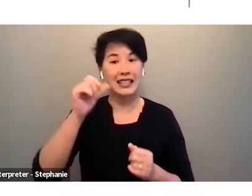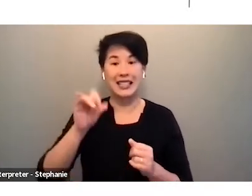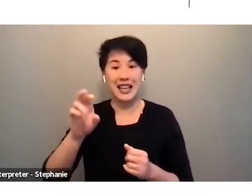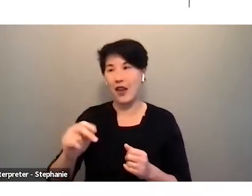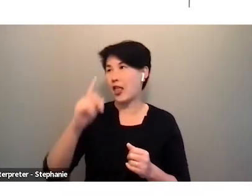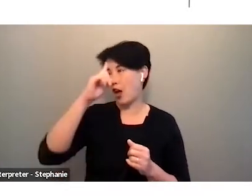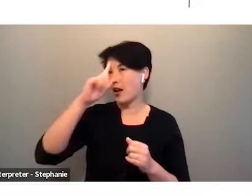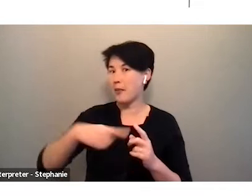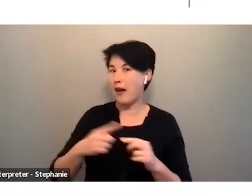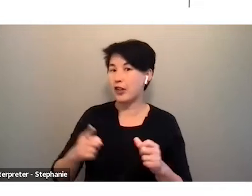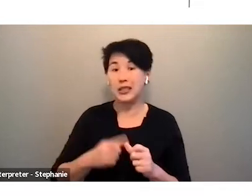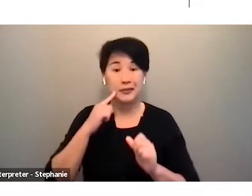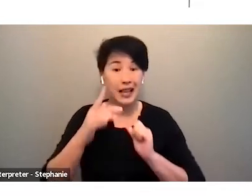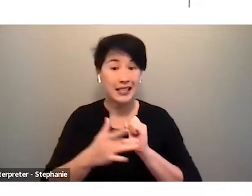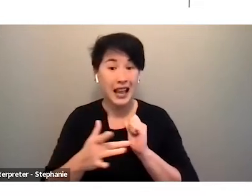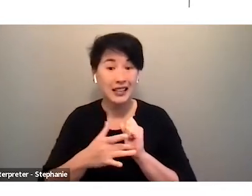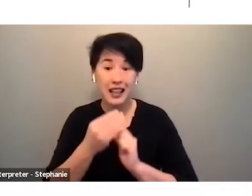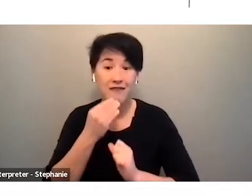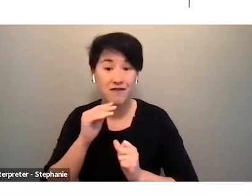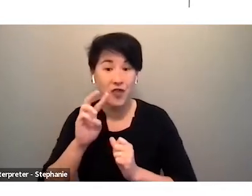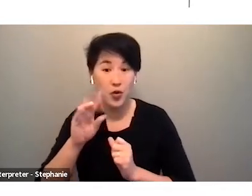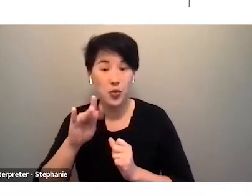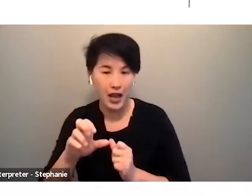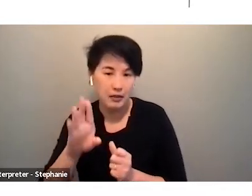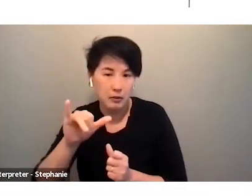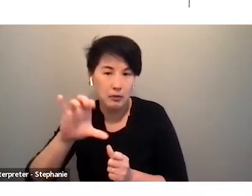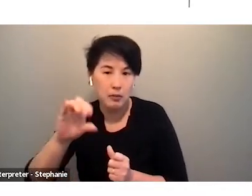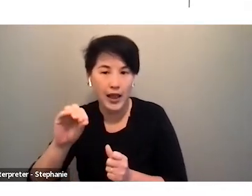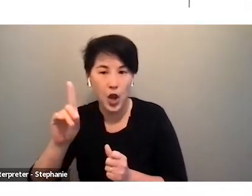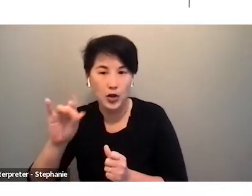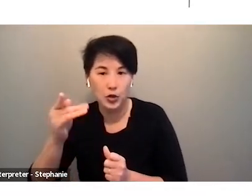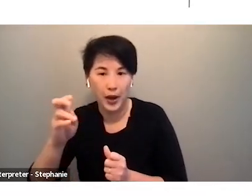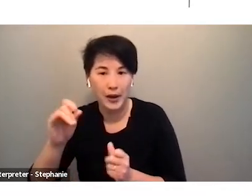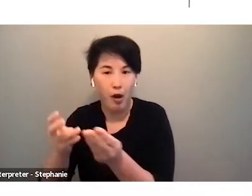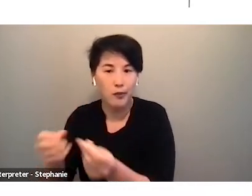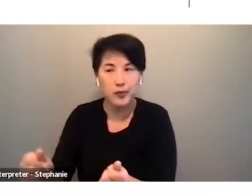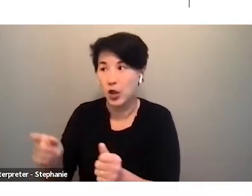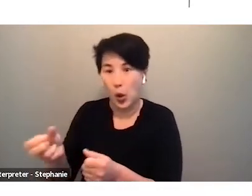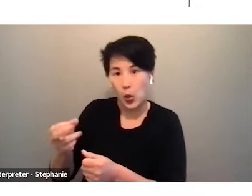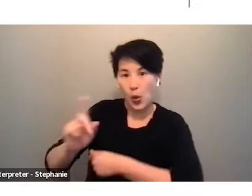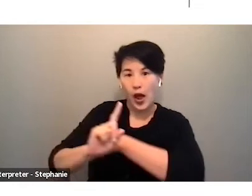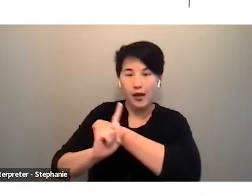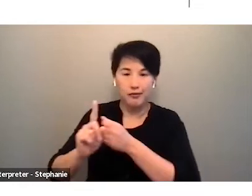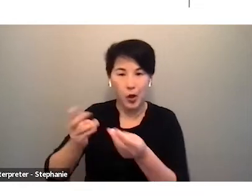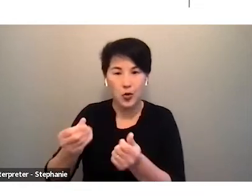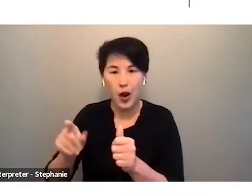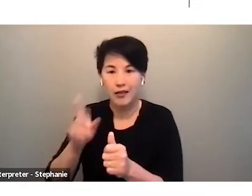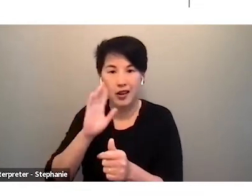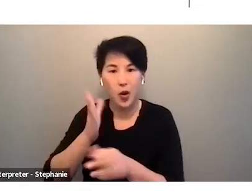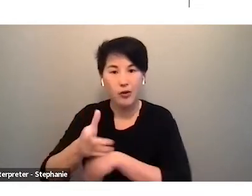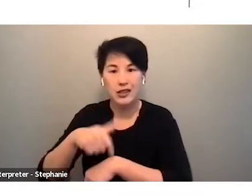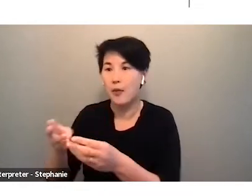waste, is that technically it's biodegradable, right? You can throw food in the ground and over time it will degrade. But unfortunately in